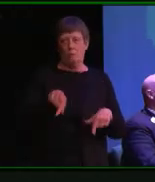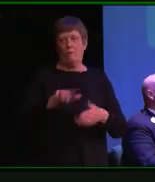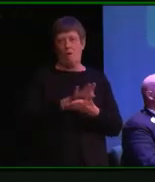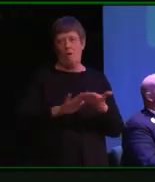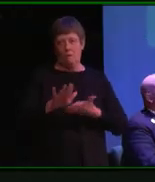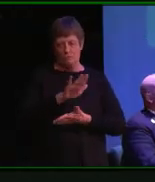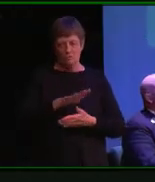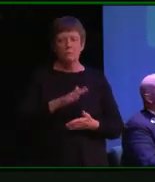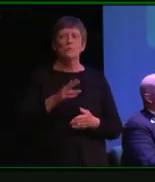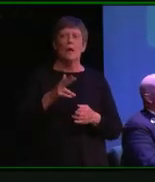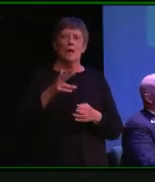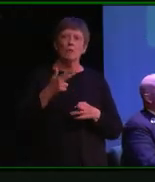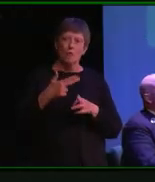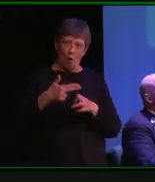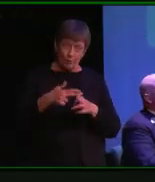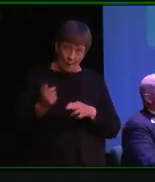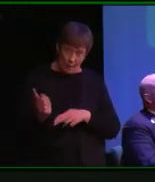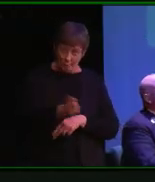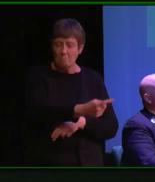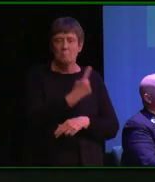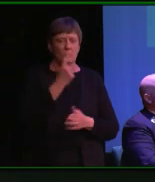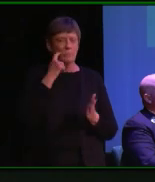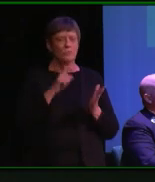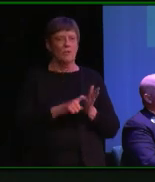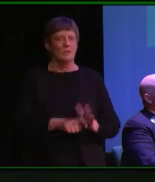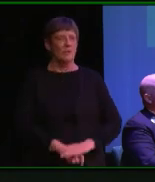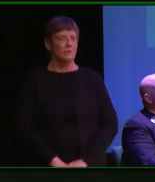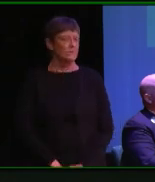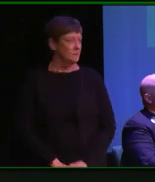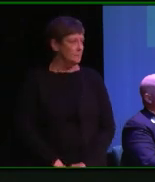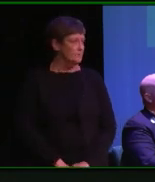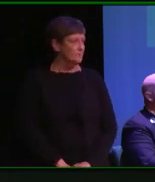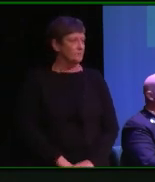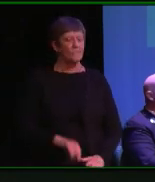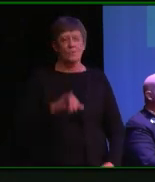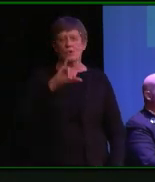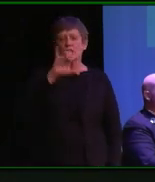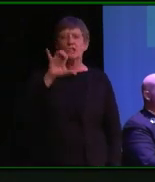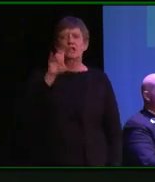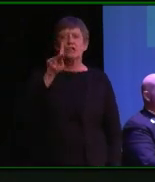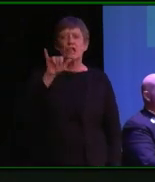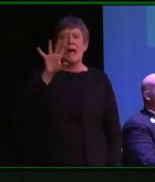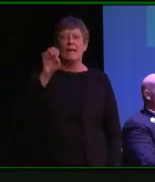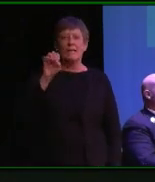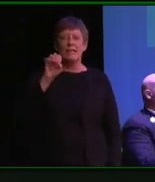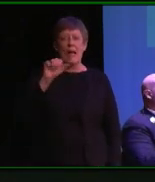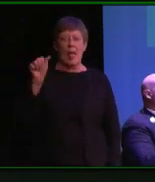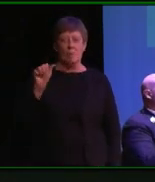name, please come to the stage to be recognized. Jackie Albernaz.